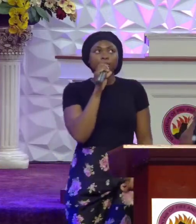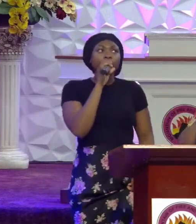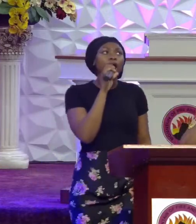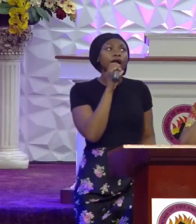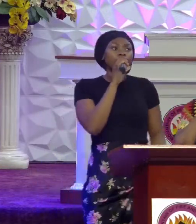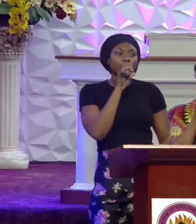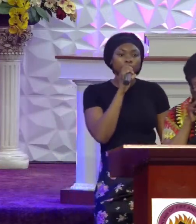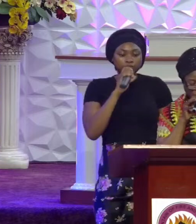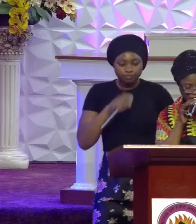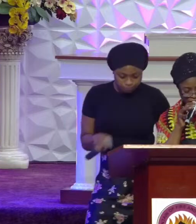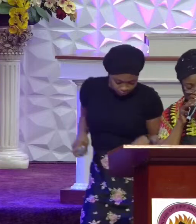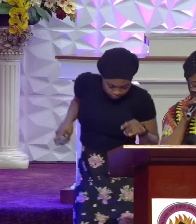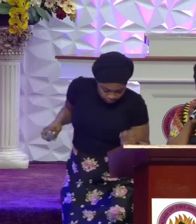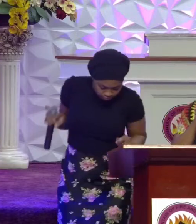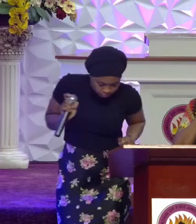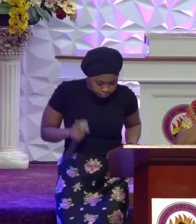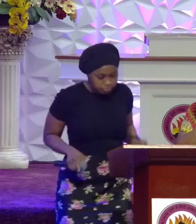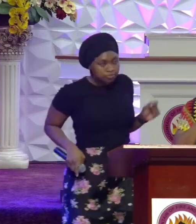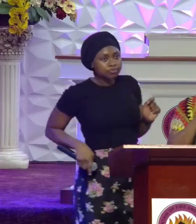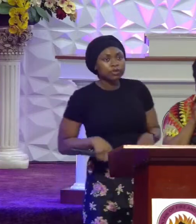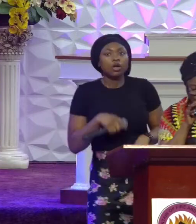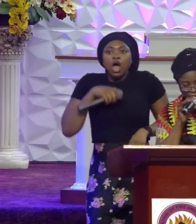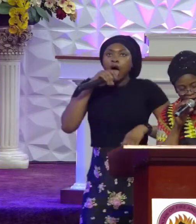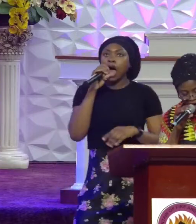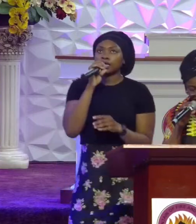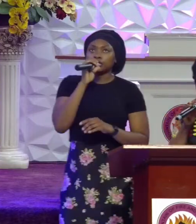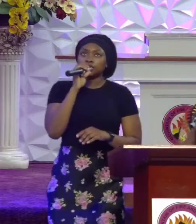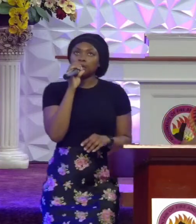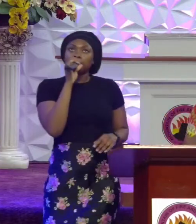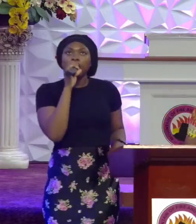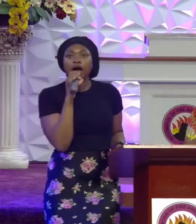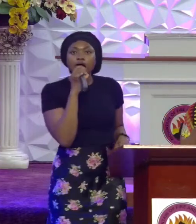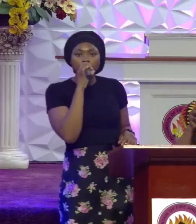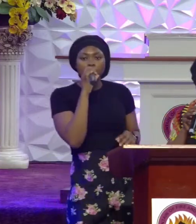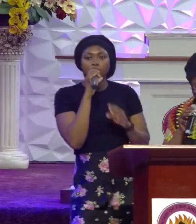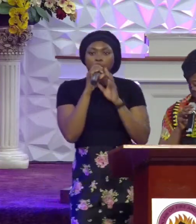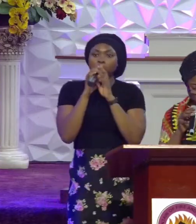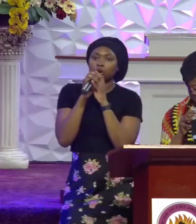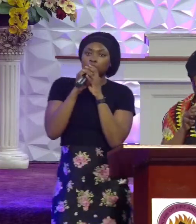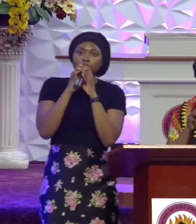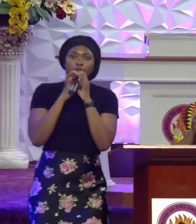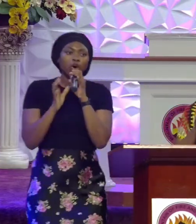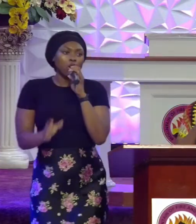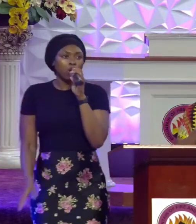healer. Show me the size of your favor.